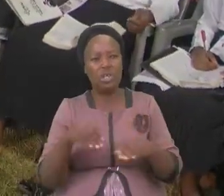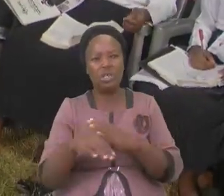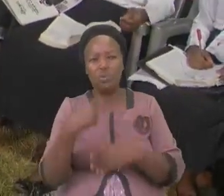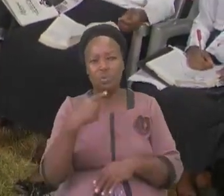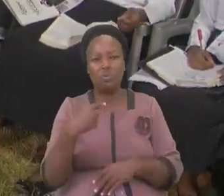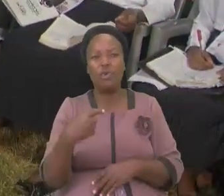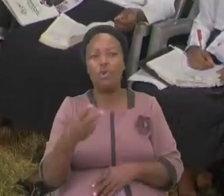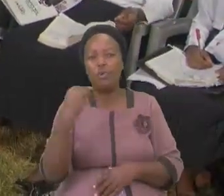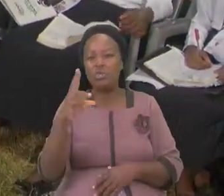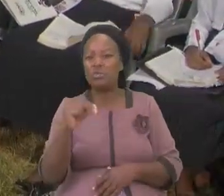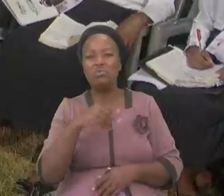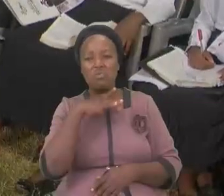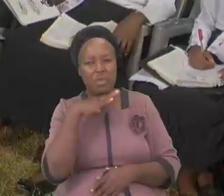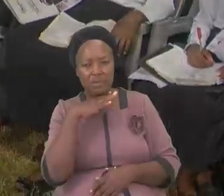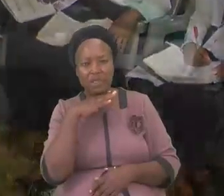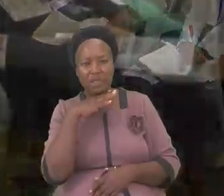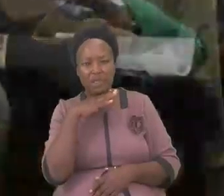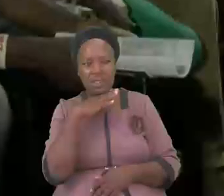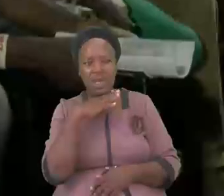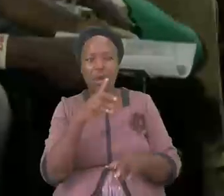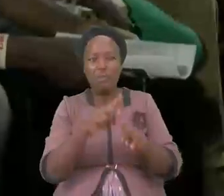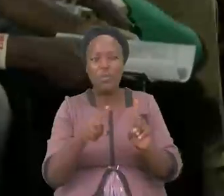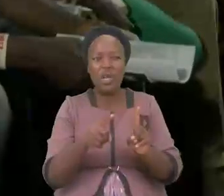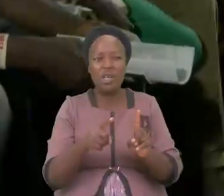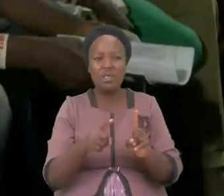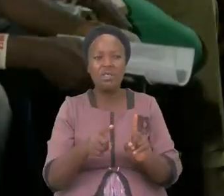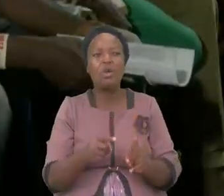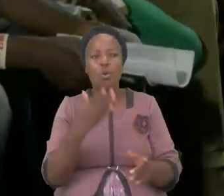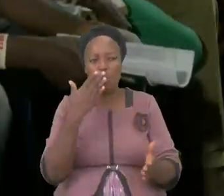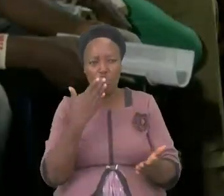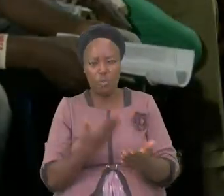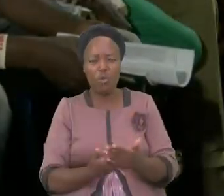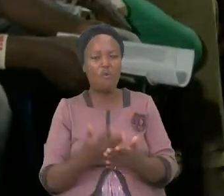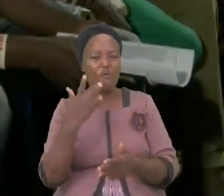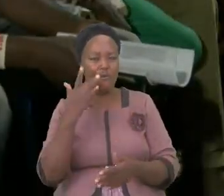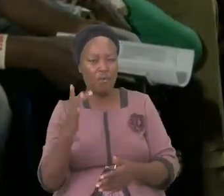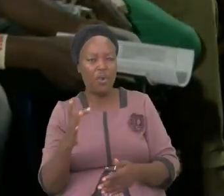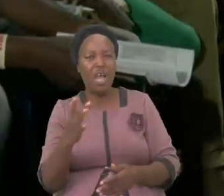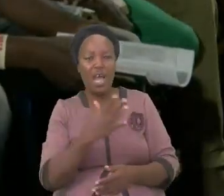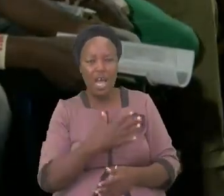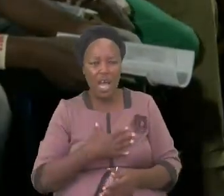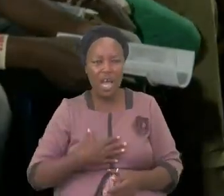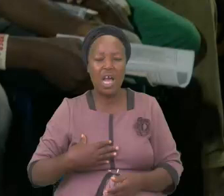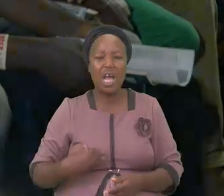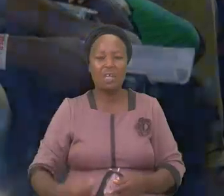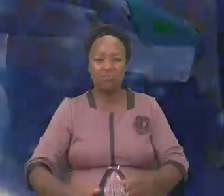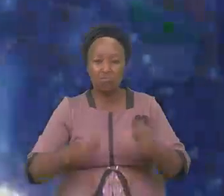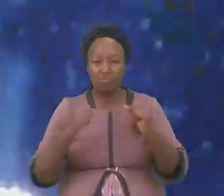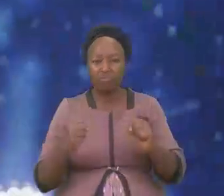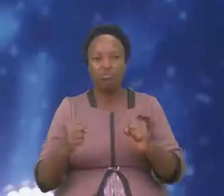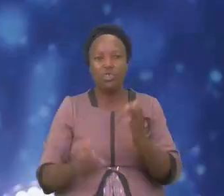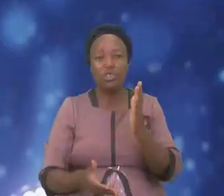well-favored and skillful in all wisdom and cunning in knowledge and